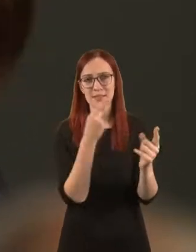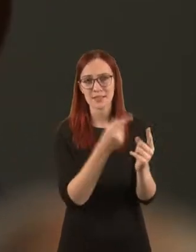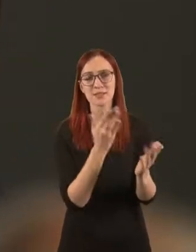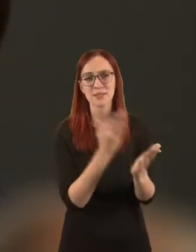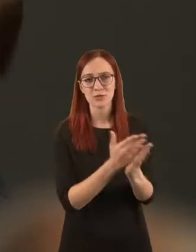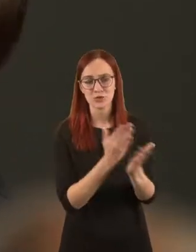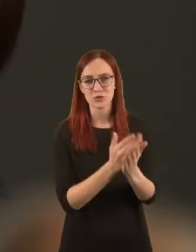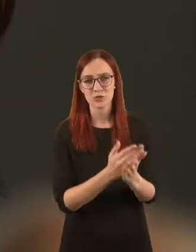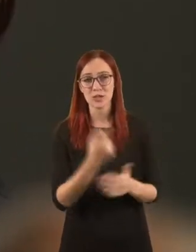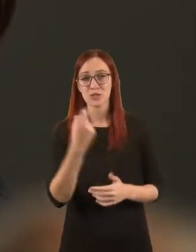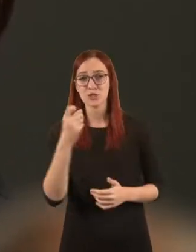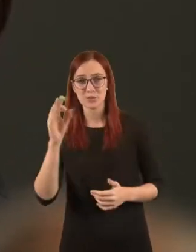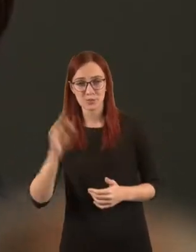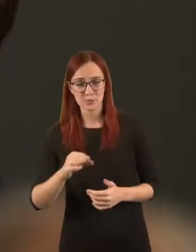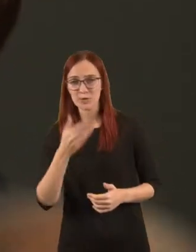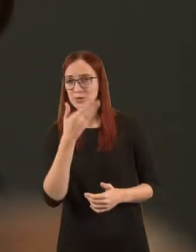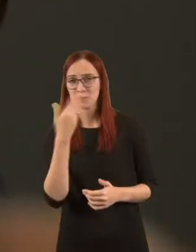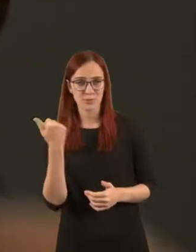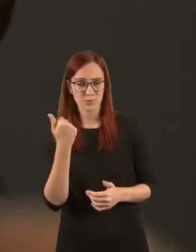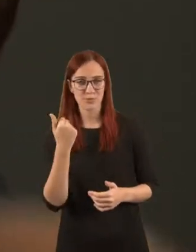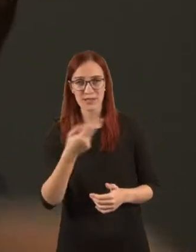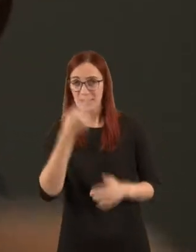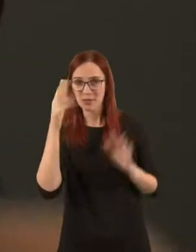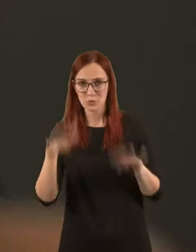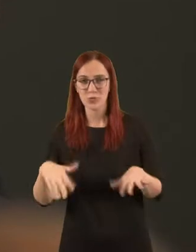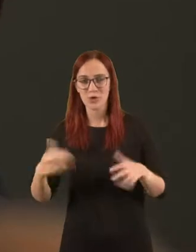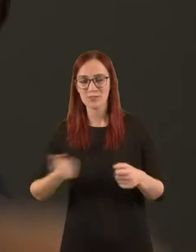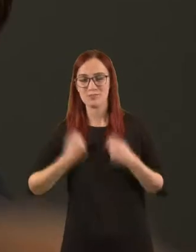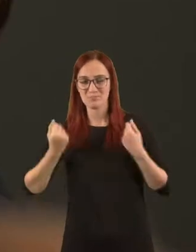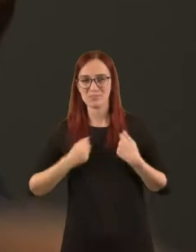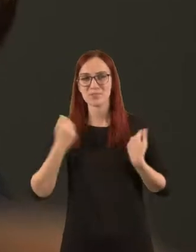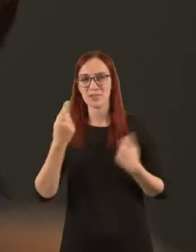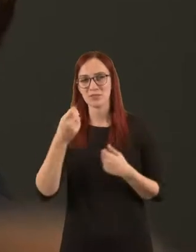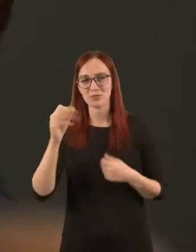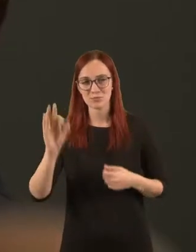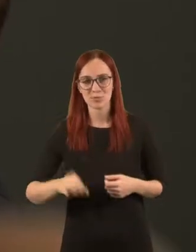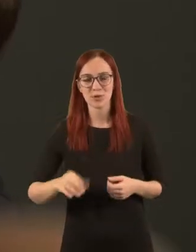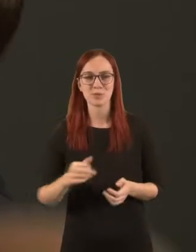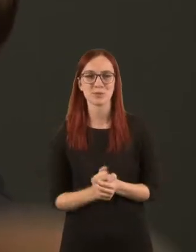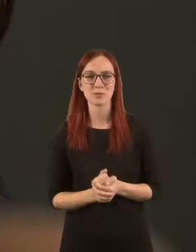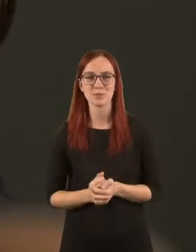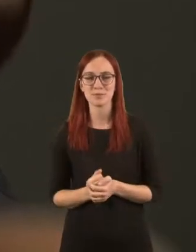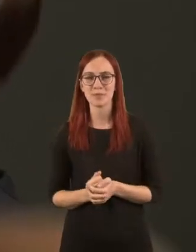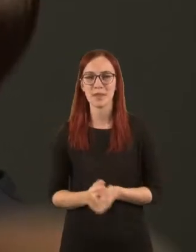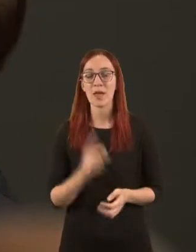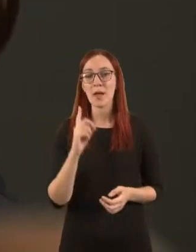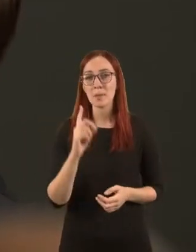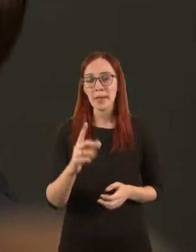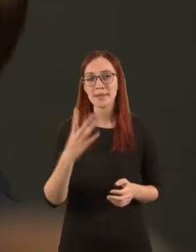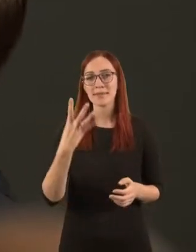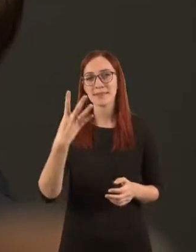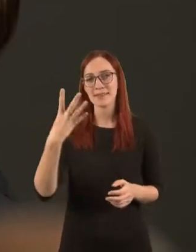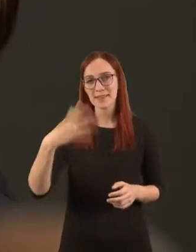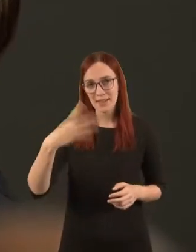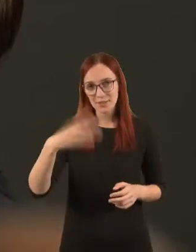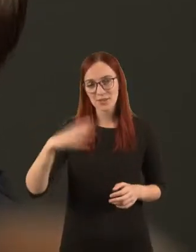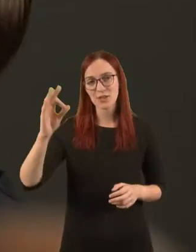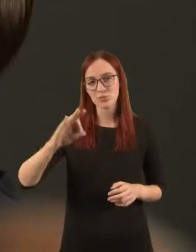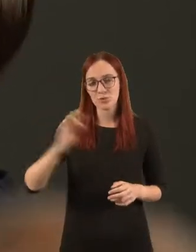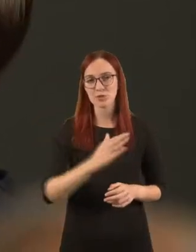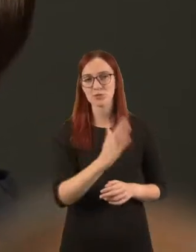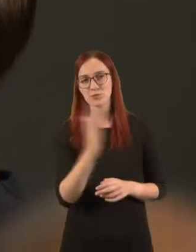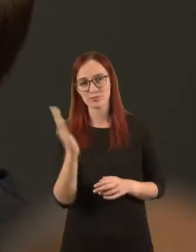objectives related to renewable resources in the EU. Well, not 100%, as we have set out